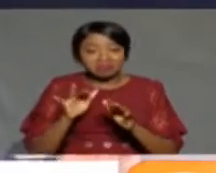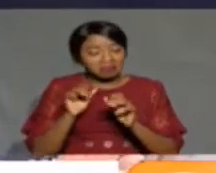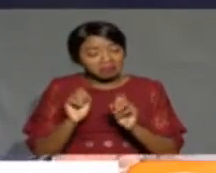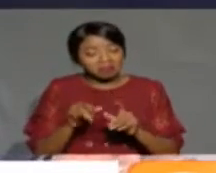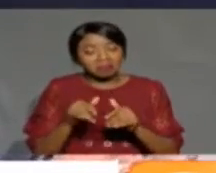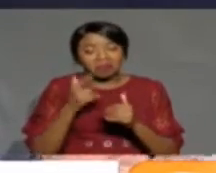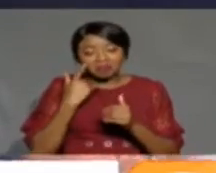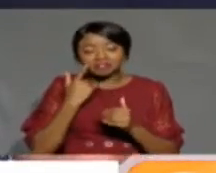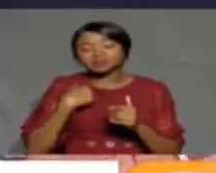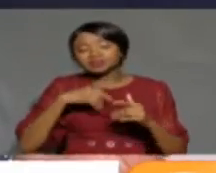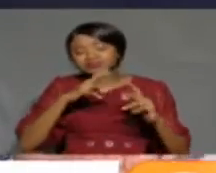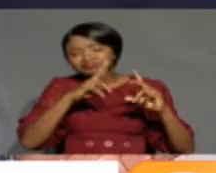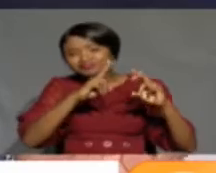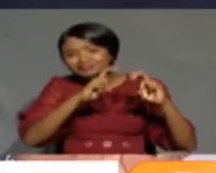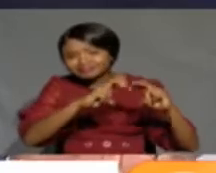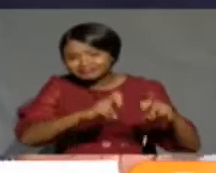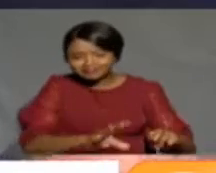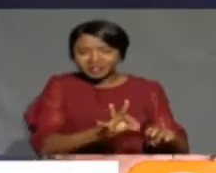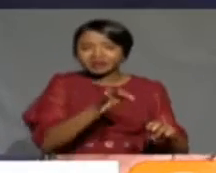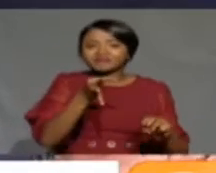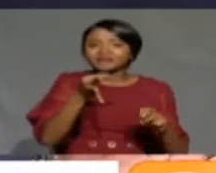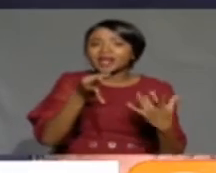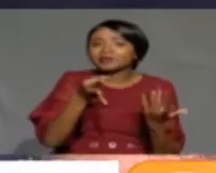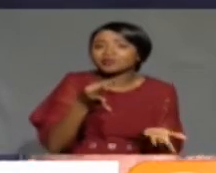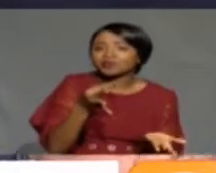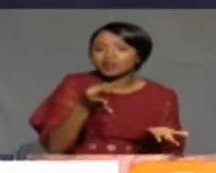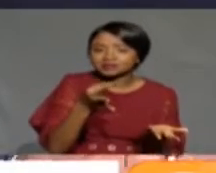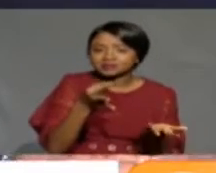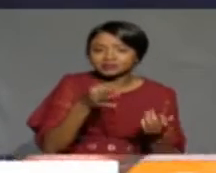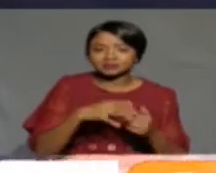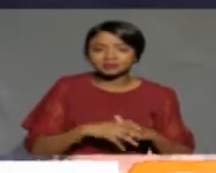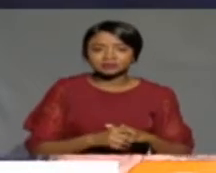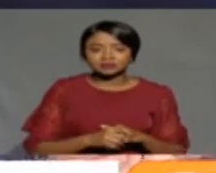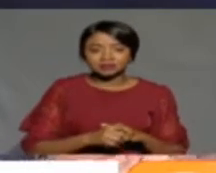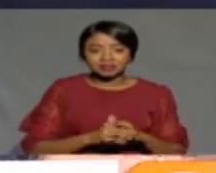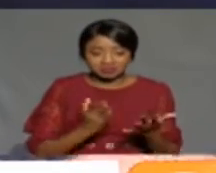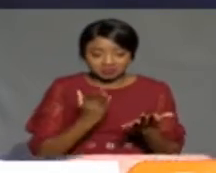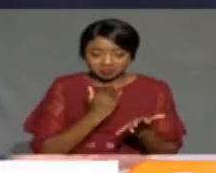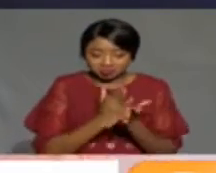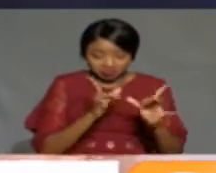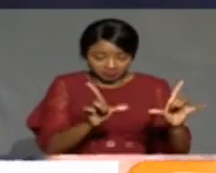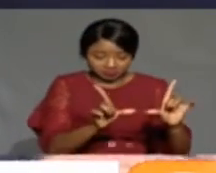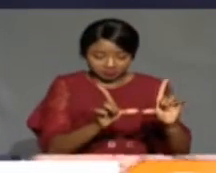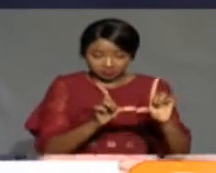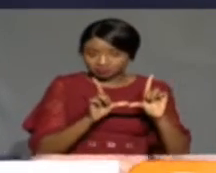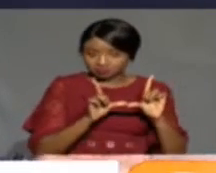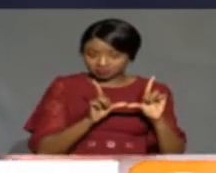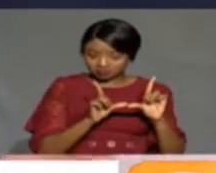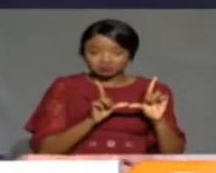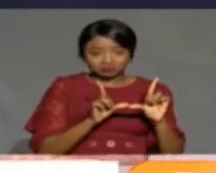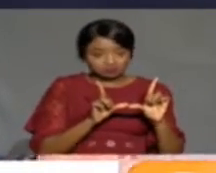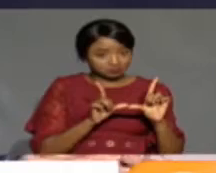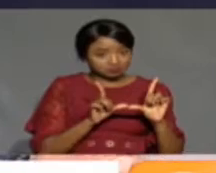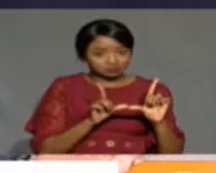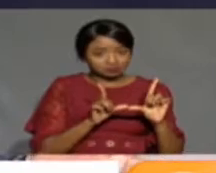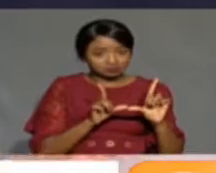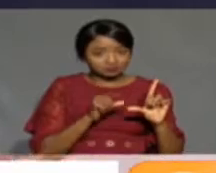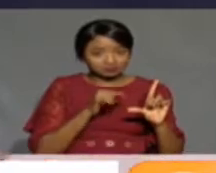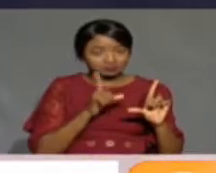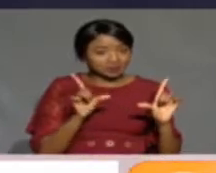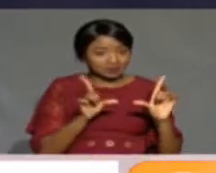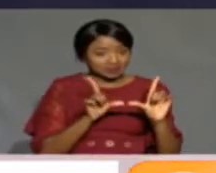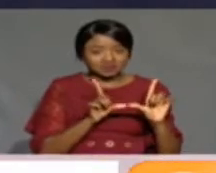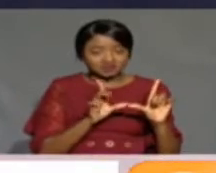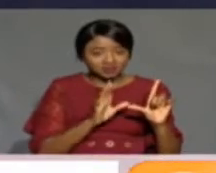what was found to be there, and I mean, having a title deed is a title deed according to what it was, because that was a